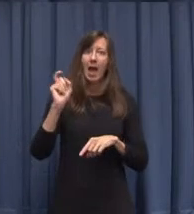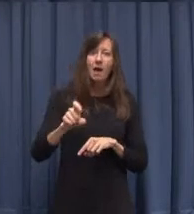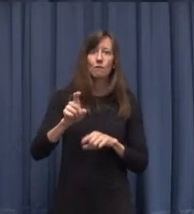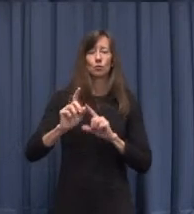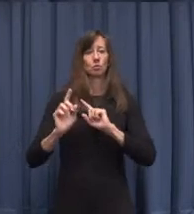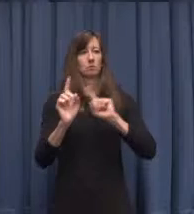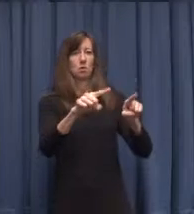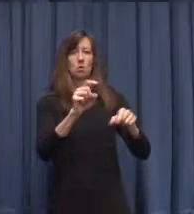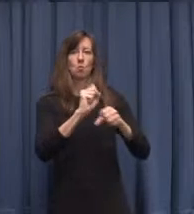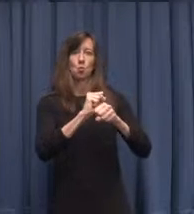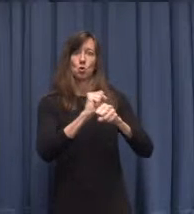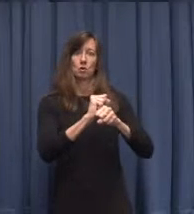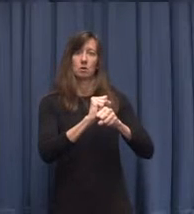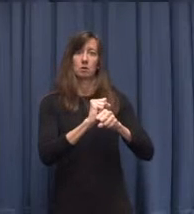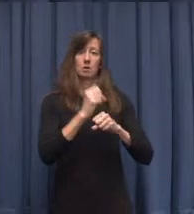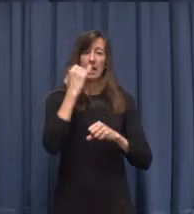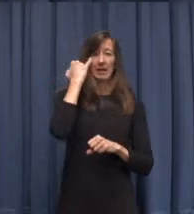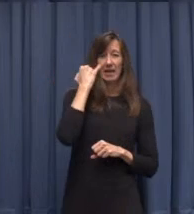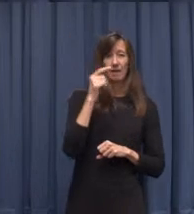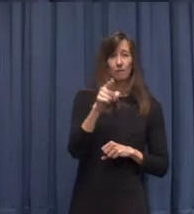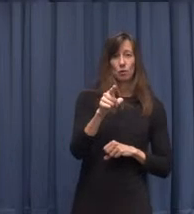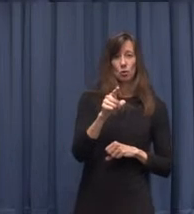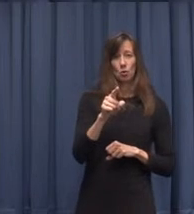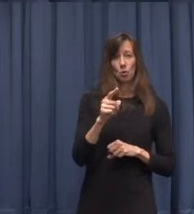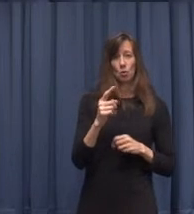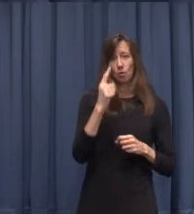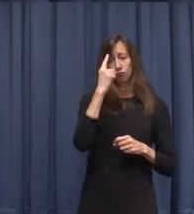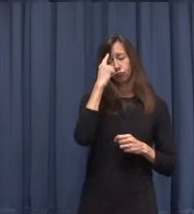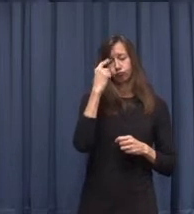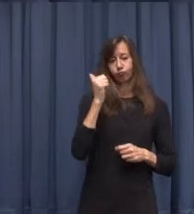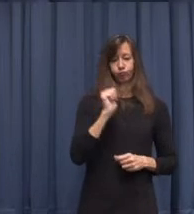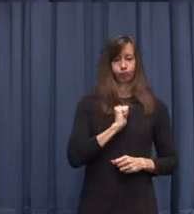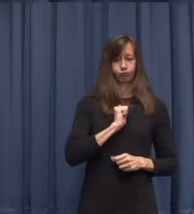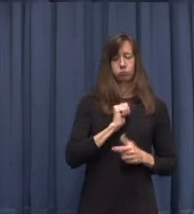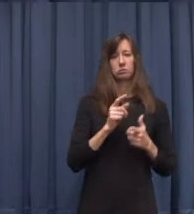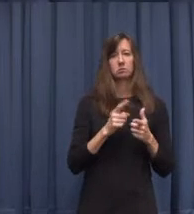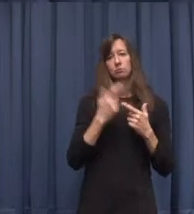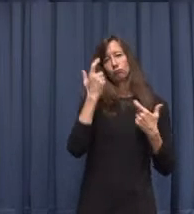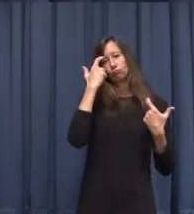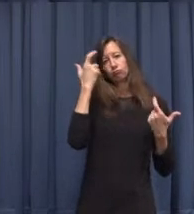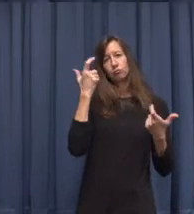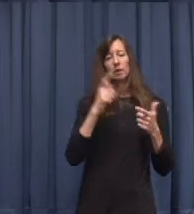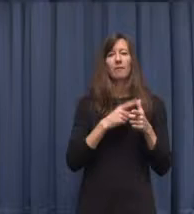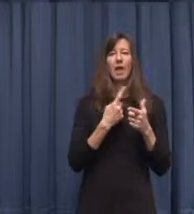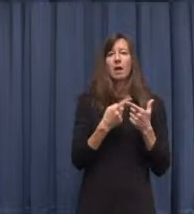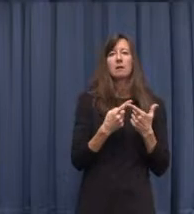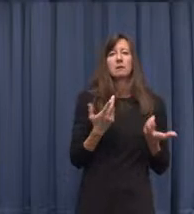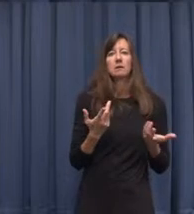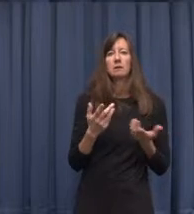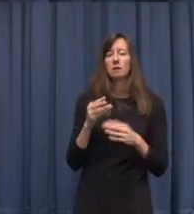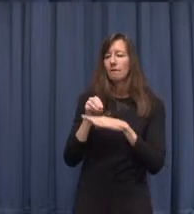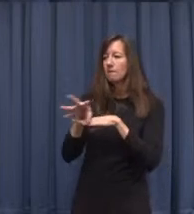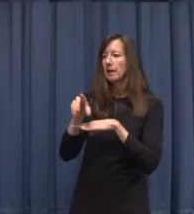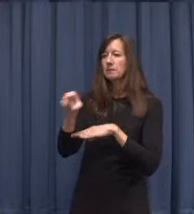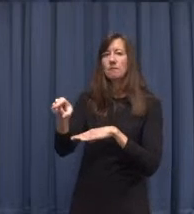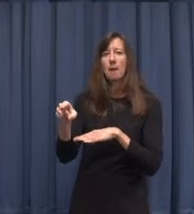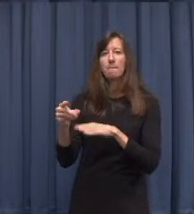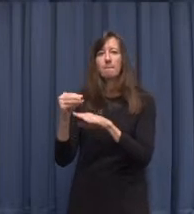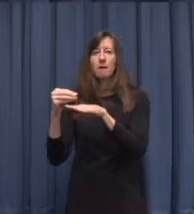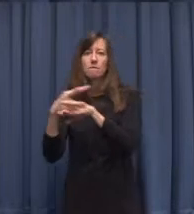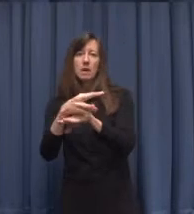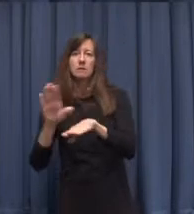don't make that right decision, that you could not only hurt yourself and your family, but them, and that we're all intertwined in this. And I'll just end by